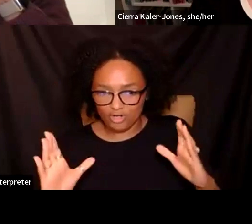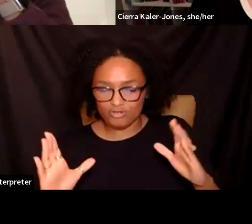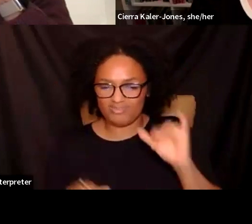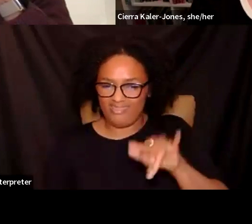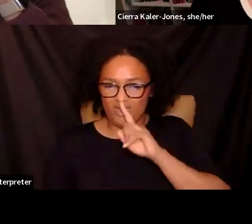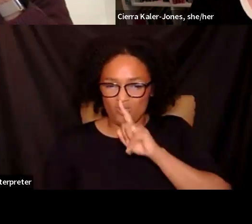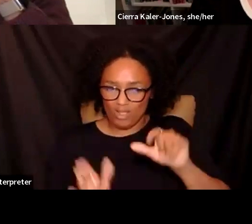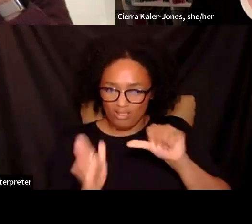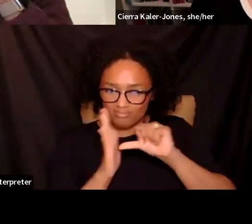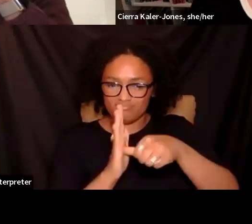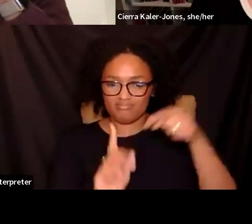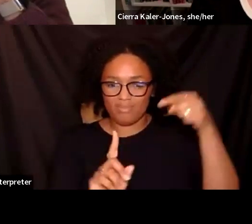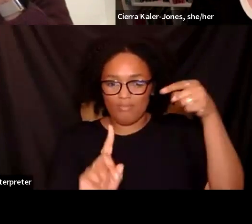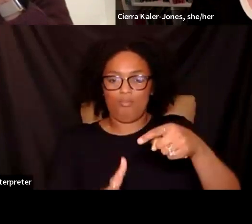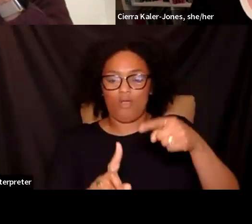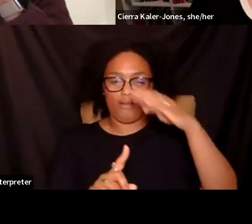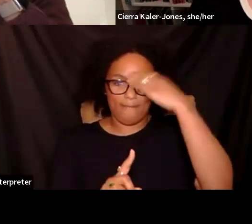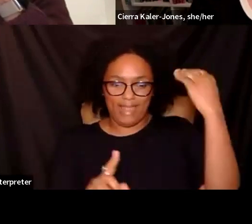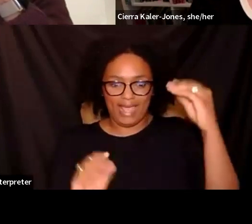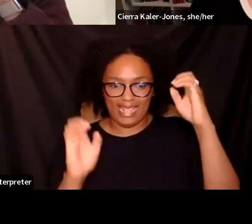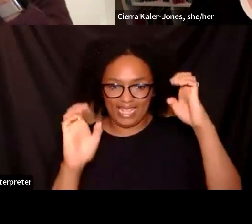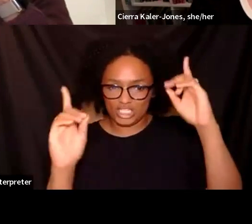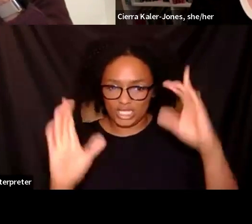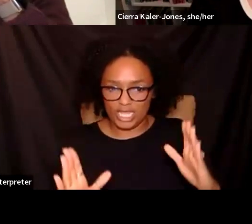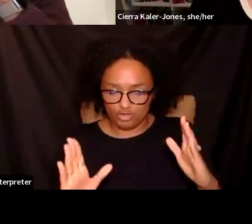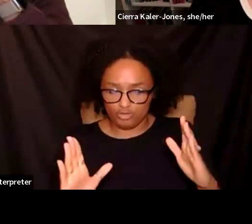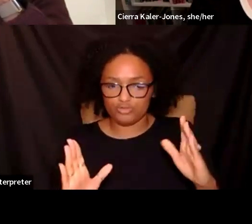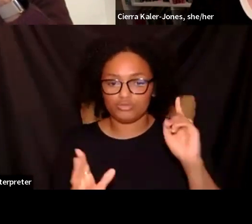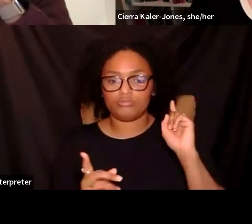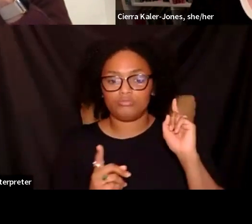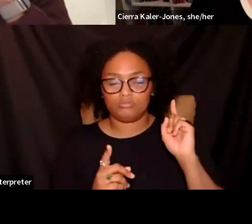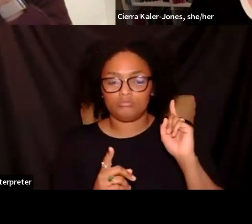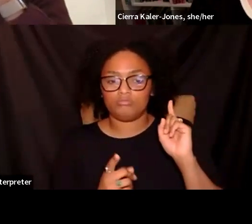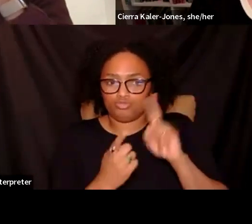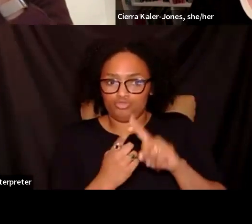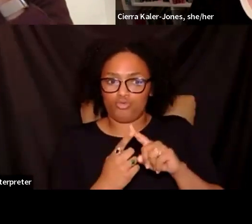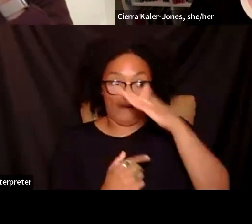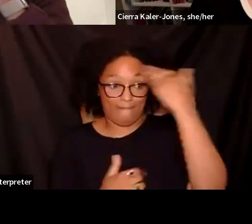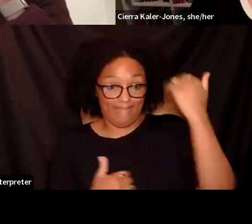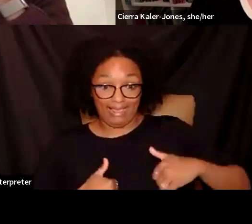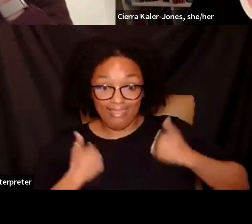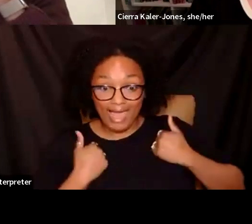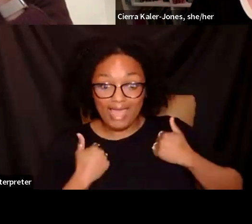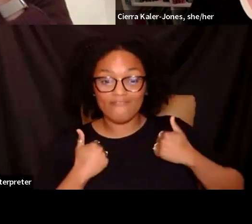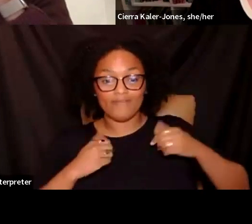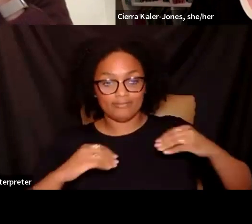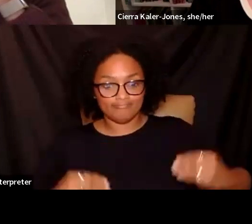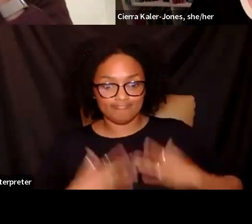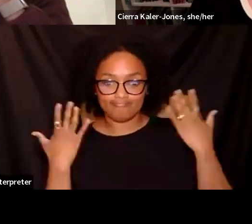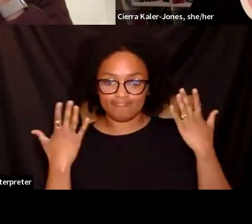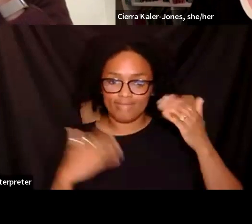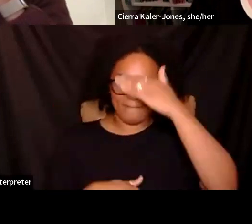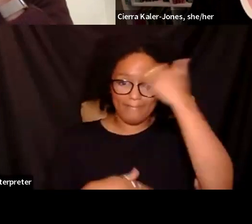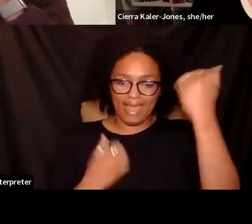centrality of Black educators to Black life, Black aspiration, Black freedom